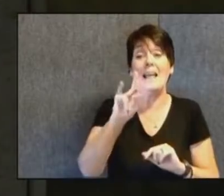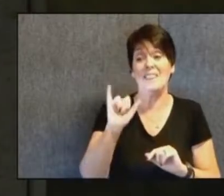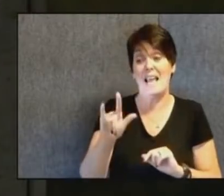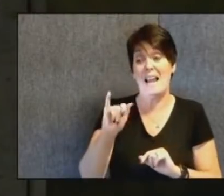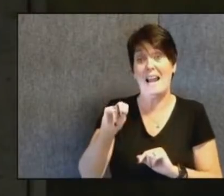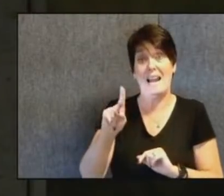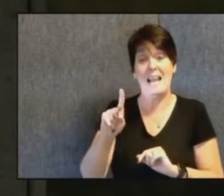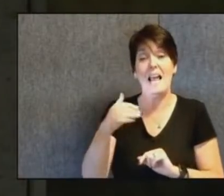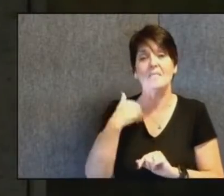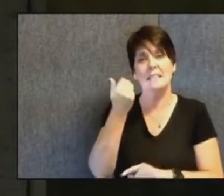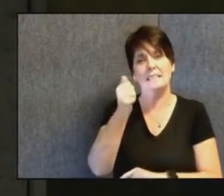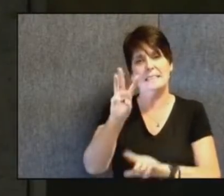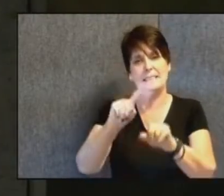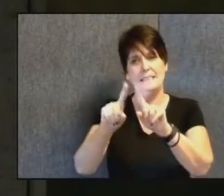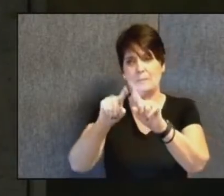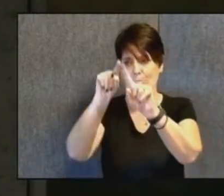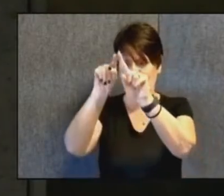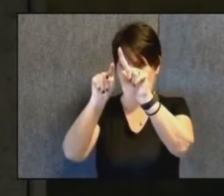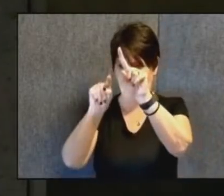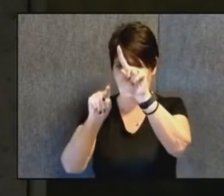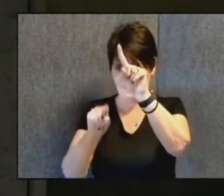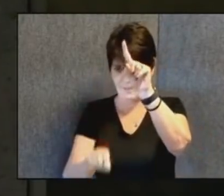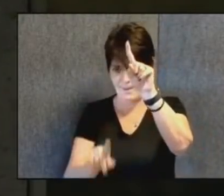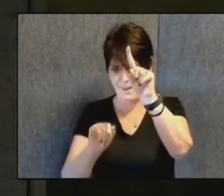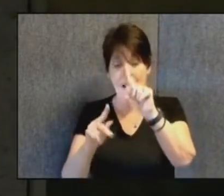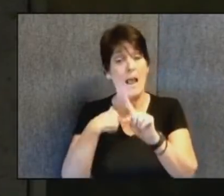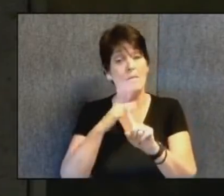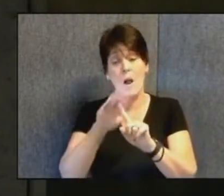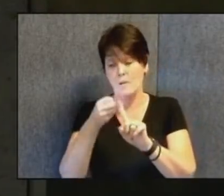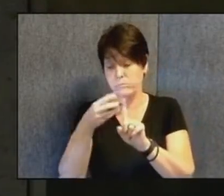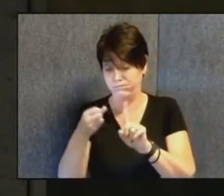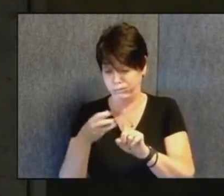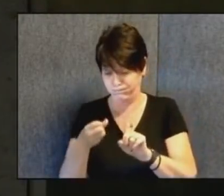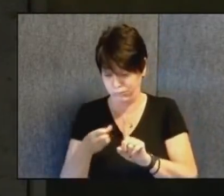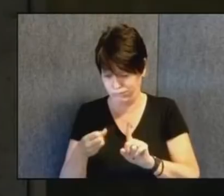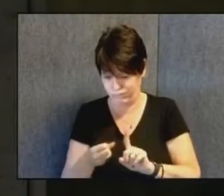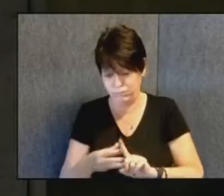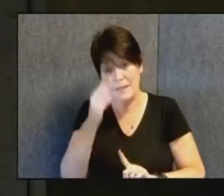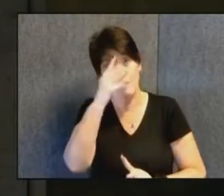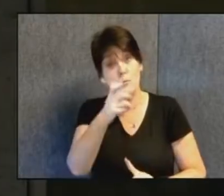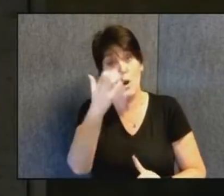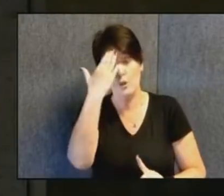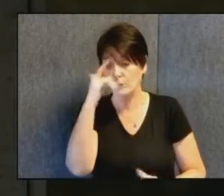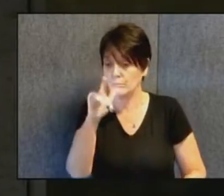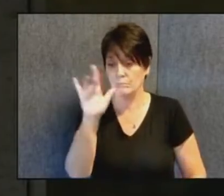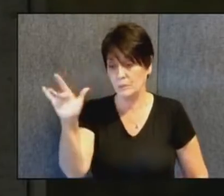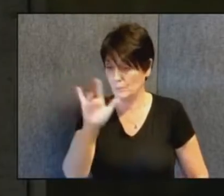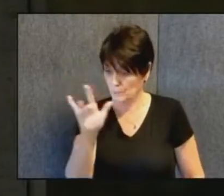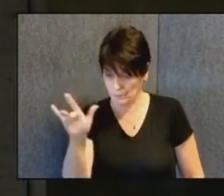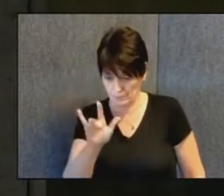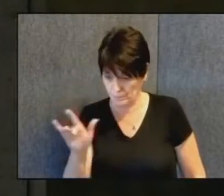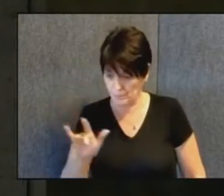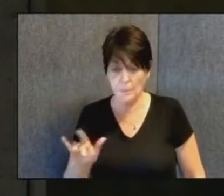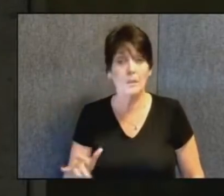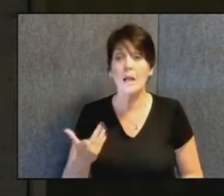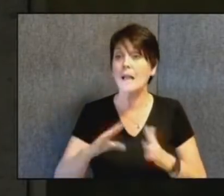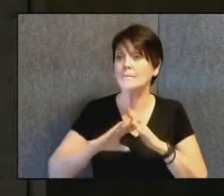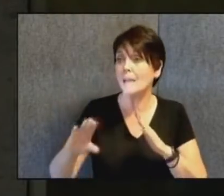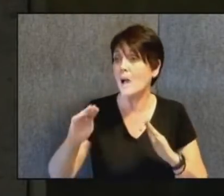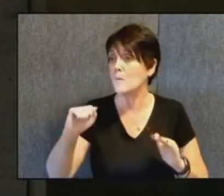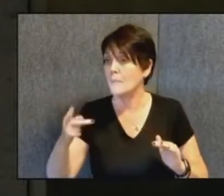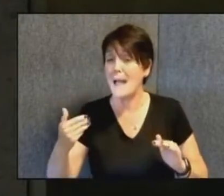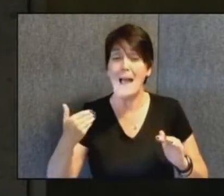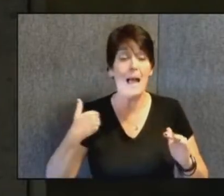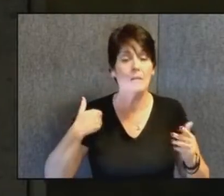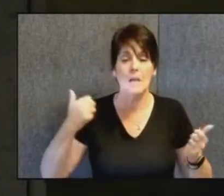tree brings up 16 different links that has anything and everything about this incident that you want to know about right at your fingertips. It could be the evacuation maps, it could